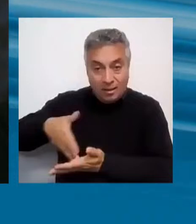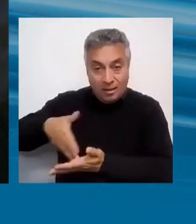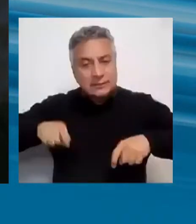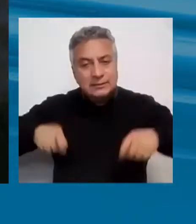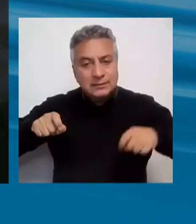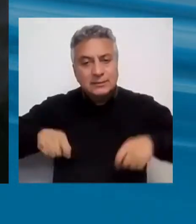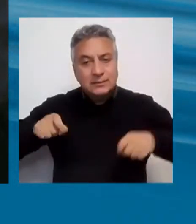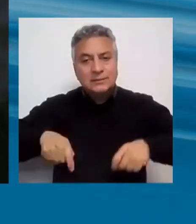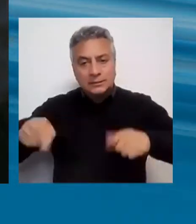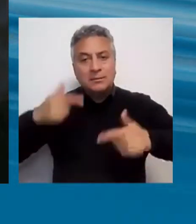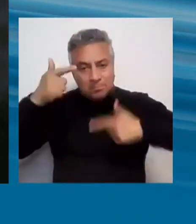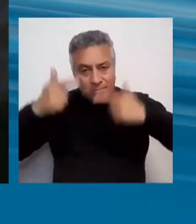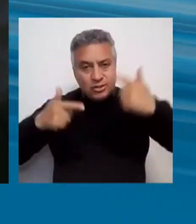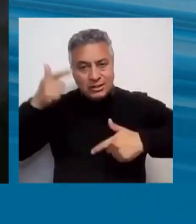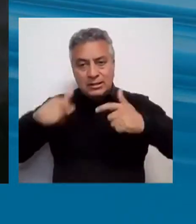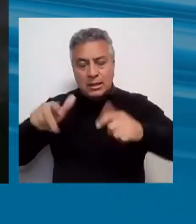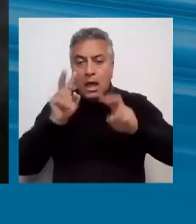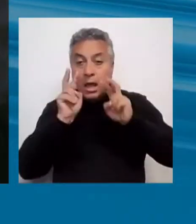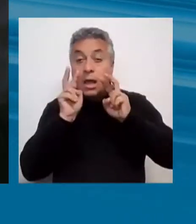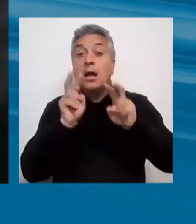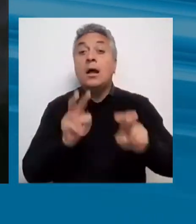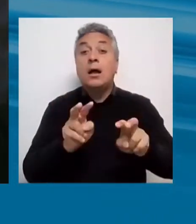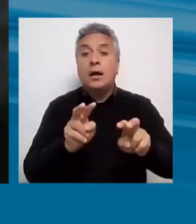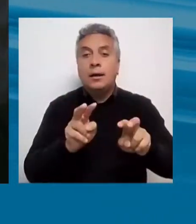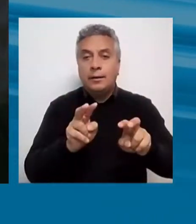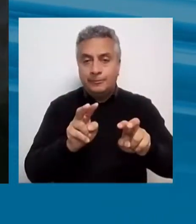these policies, and